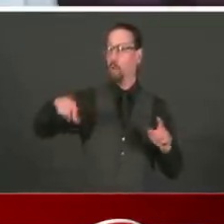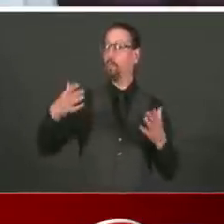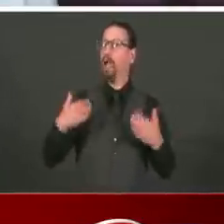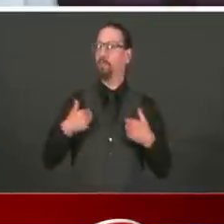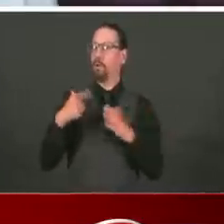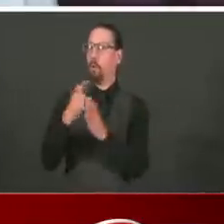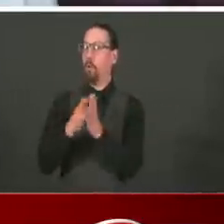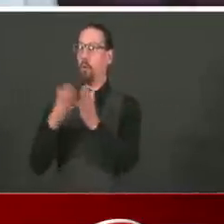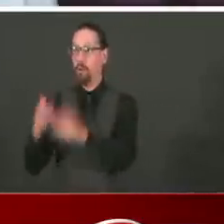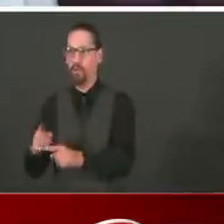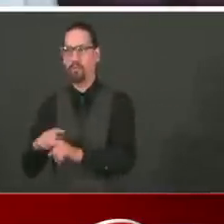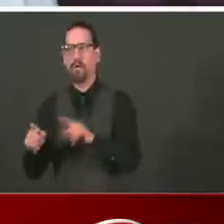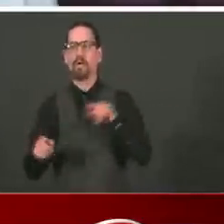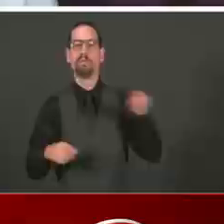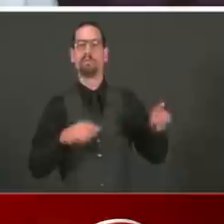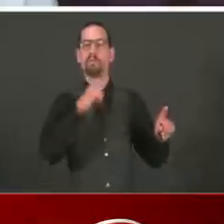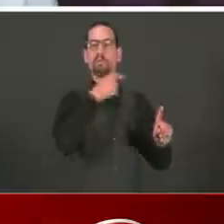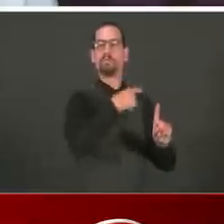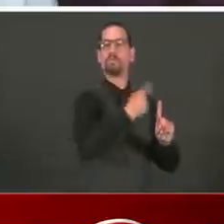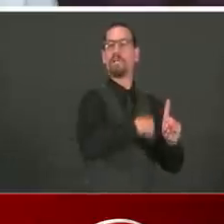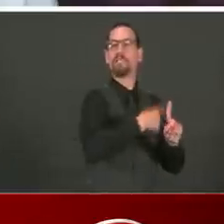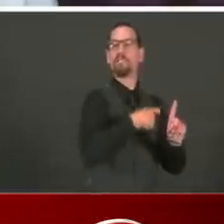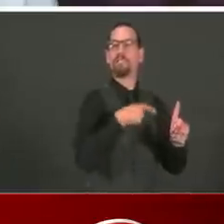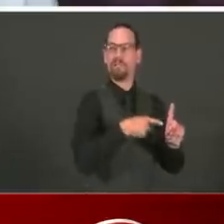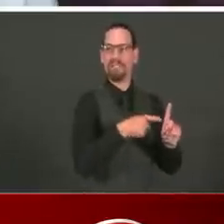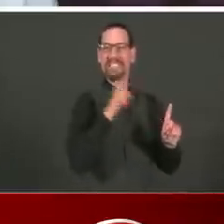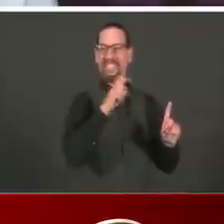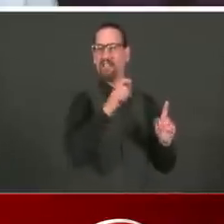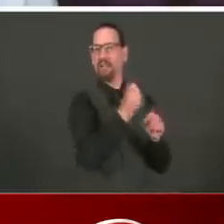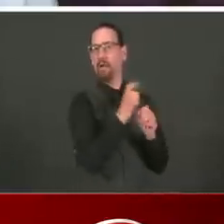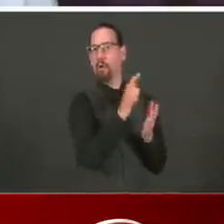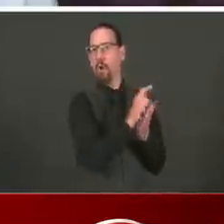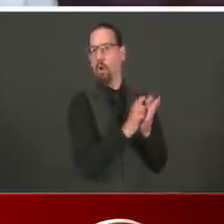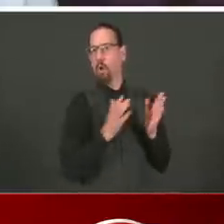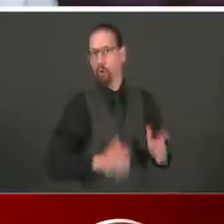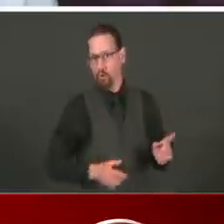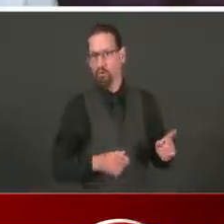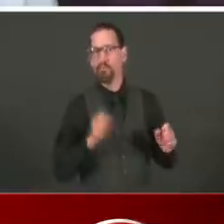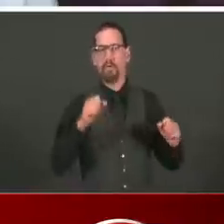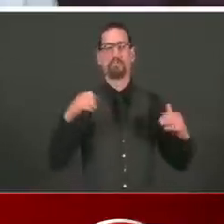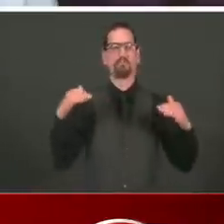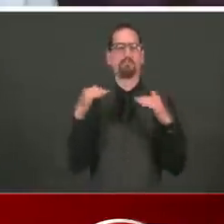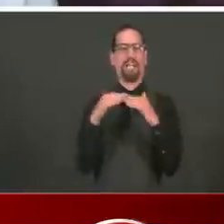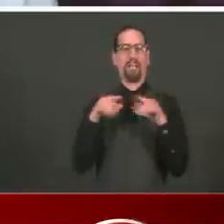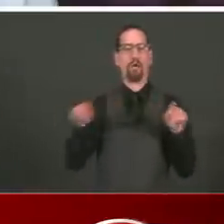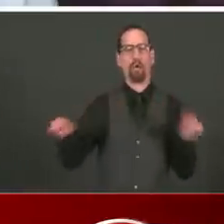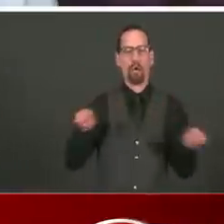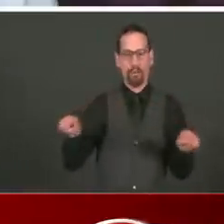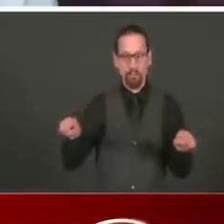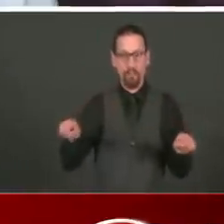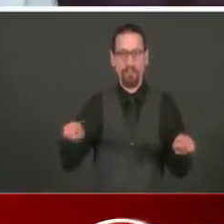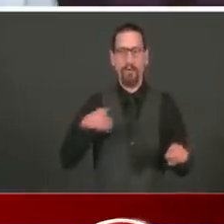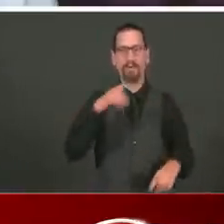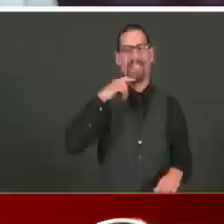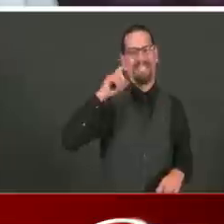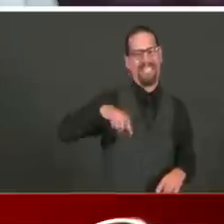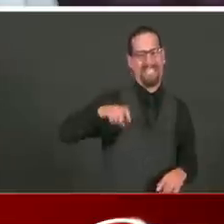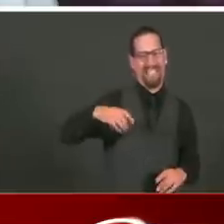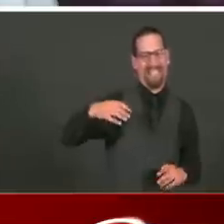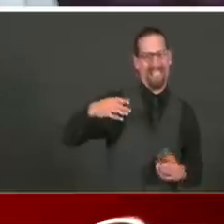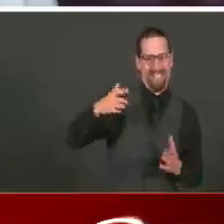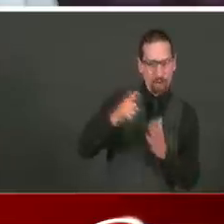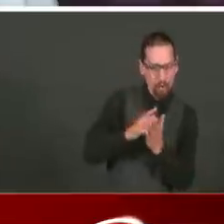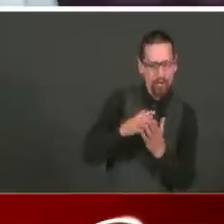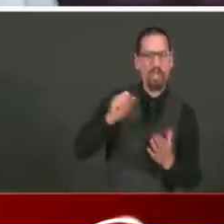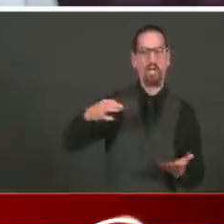for free. To be clear, again, you can apply to participate before you receive an eviction